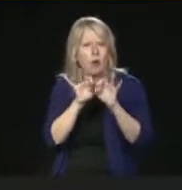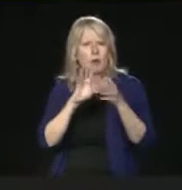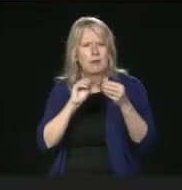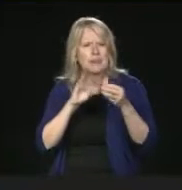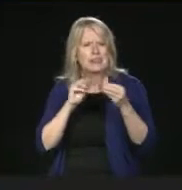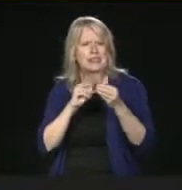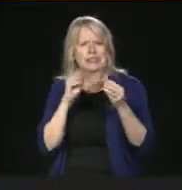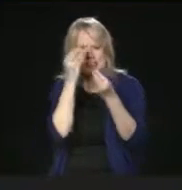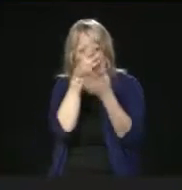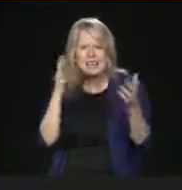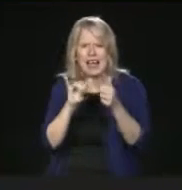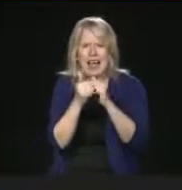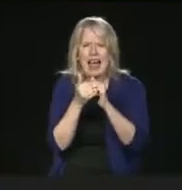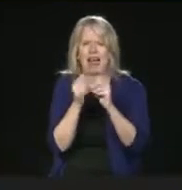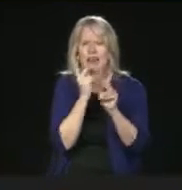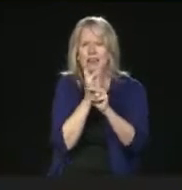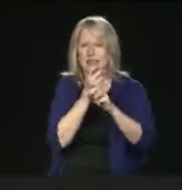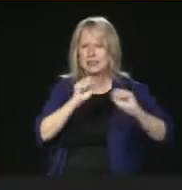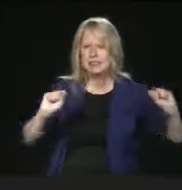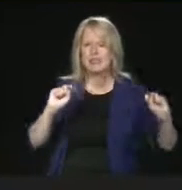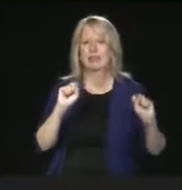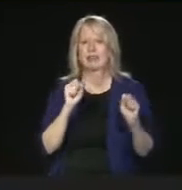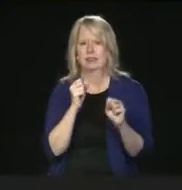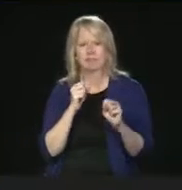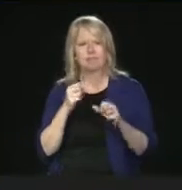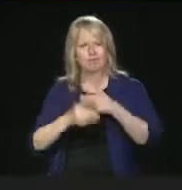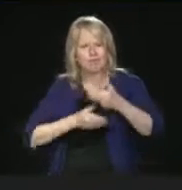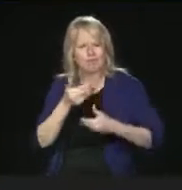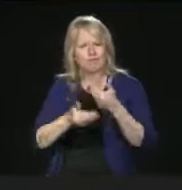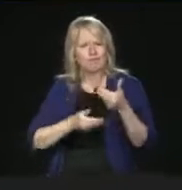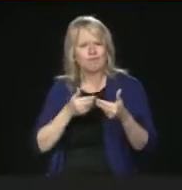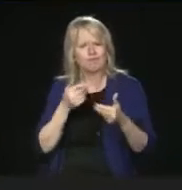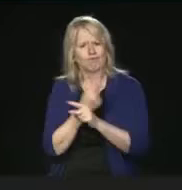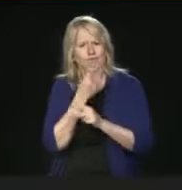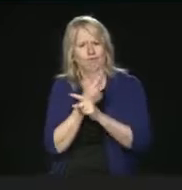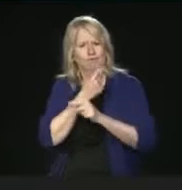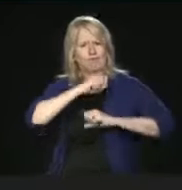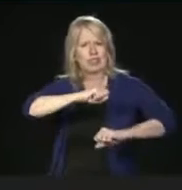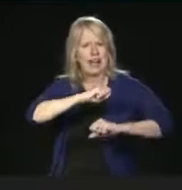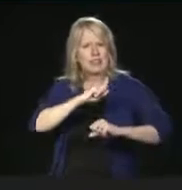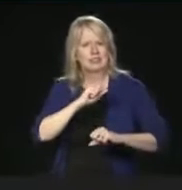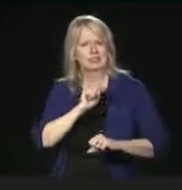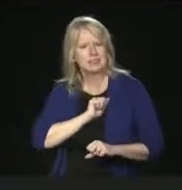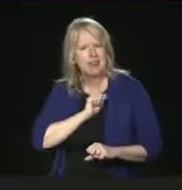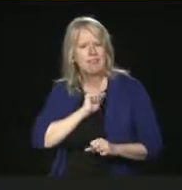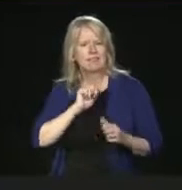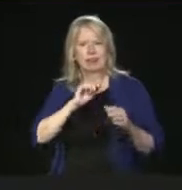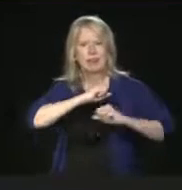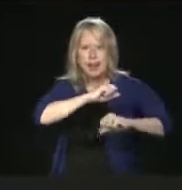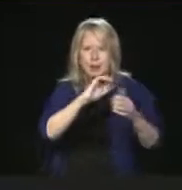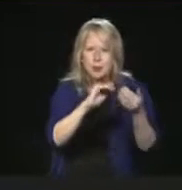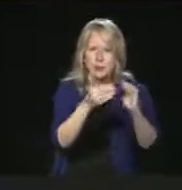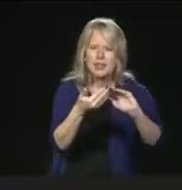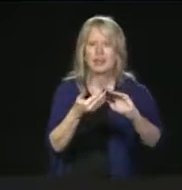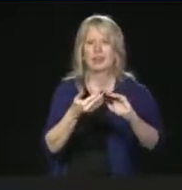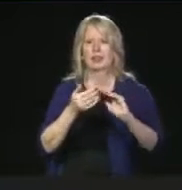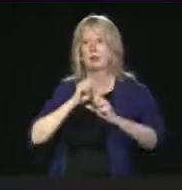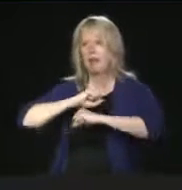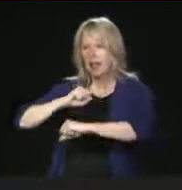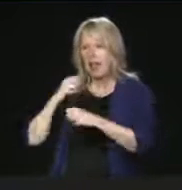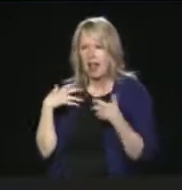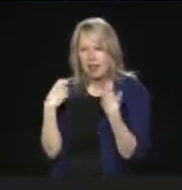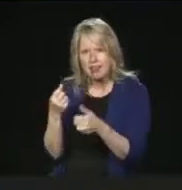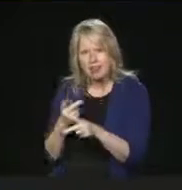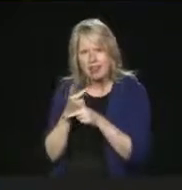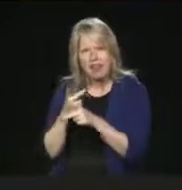how to make sure that we are properly protecting ourselves, our communities, and protecting healthcare workers.